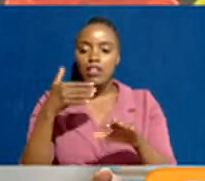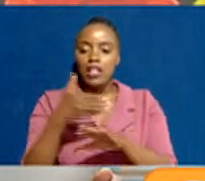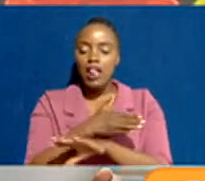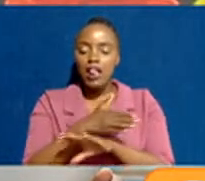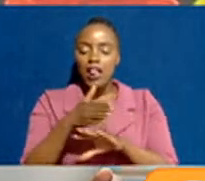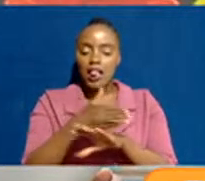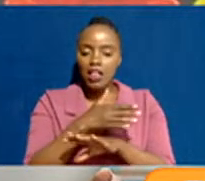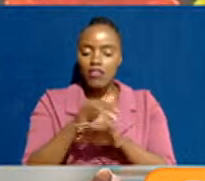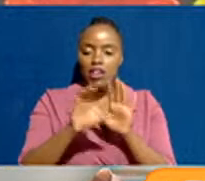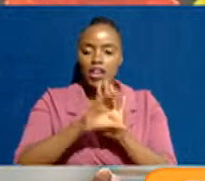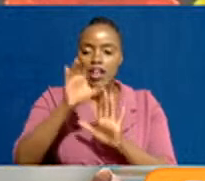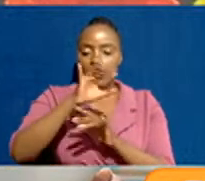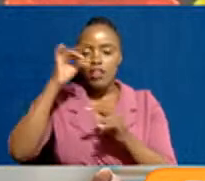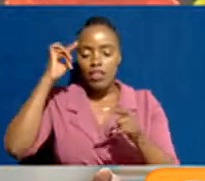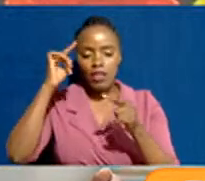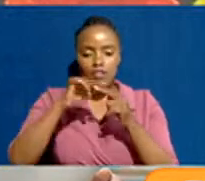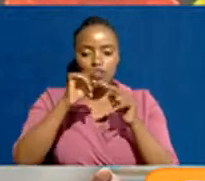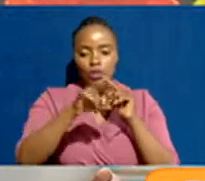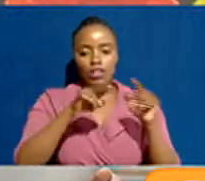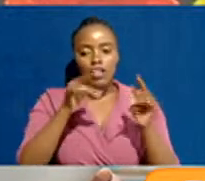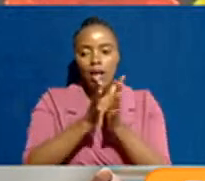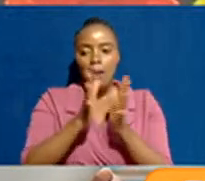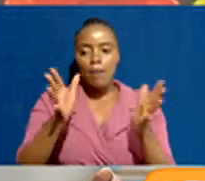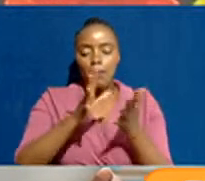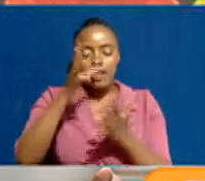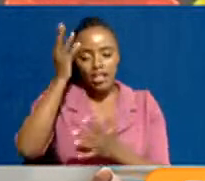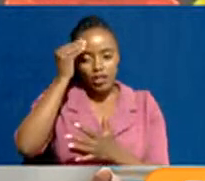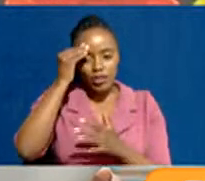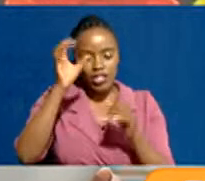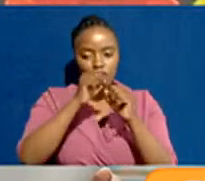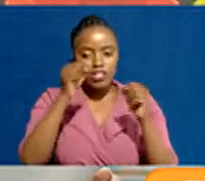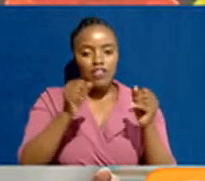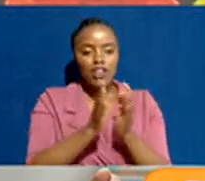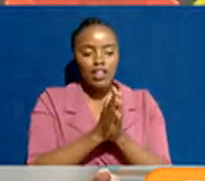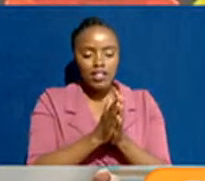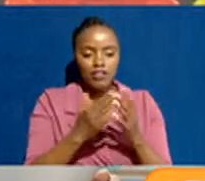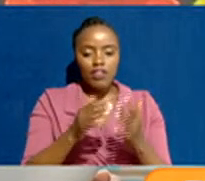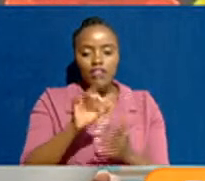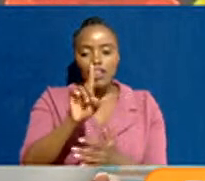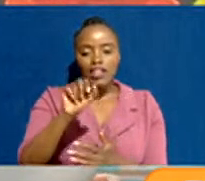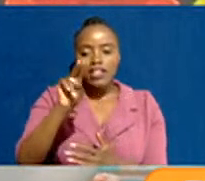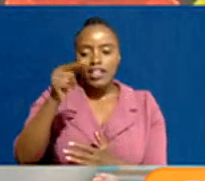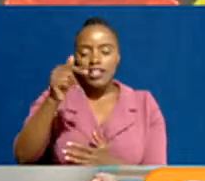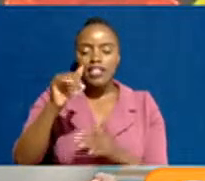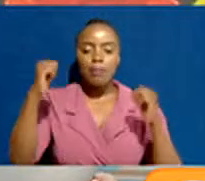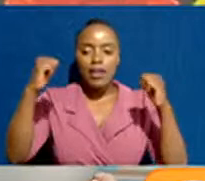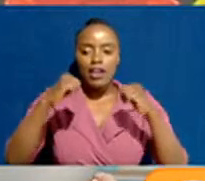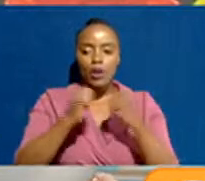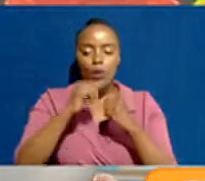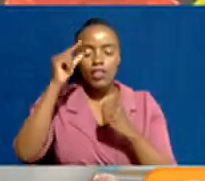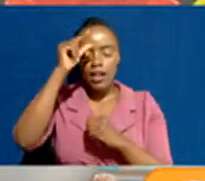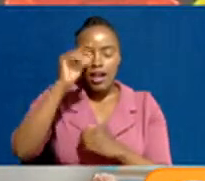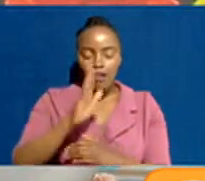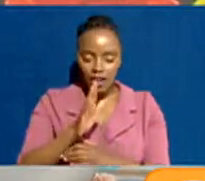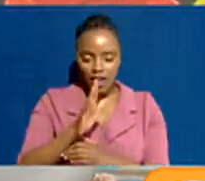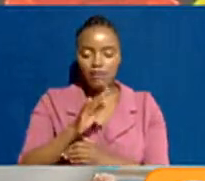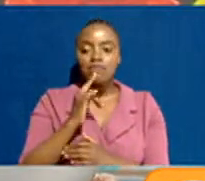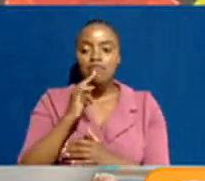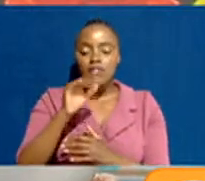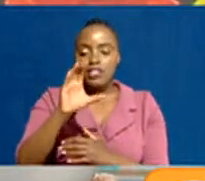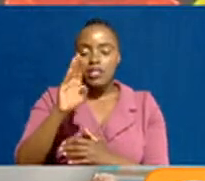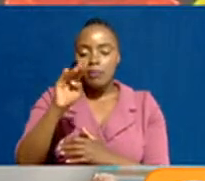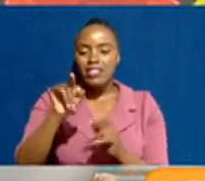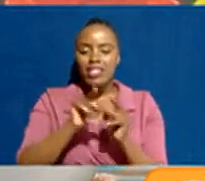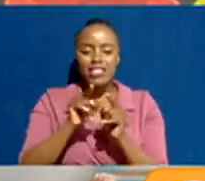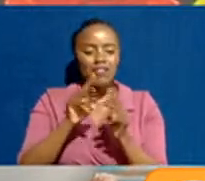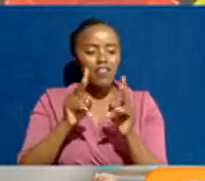curriculum intended to kill our public education system. Honorable Denita Gatti says, Trevor, I agree with Governor Barchok. CBC is